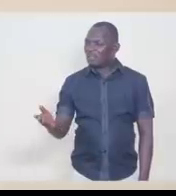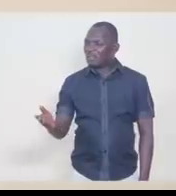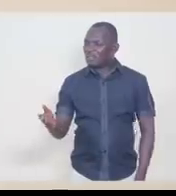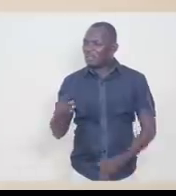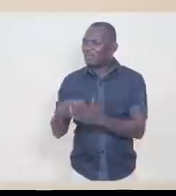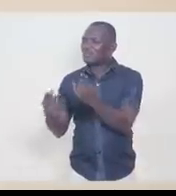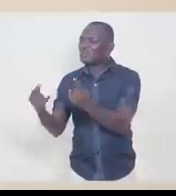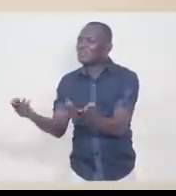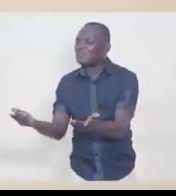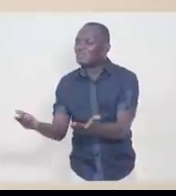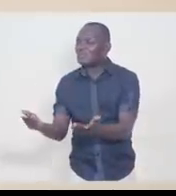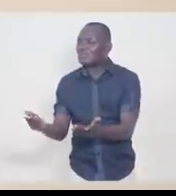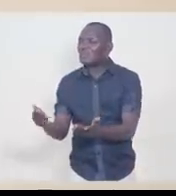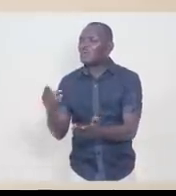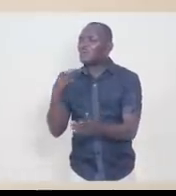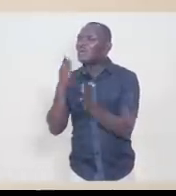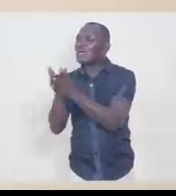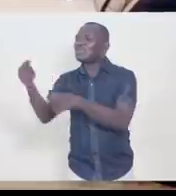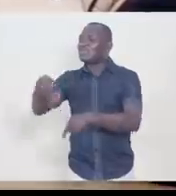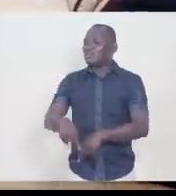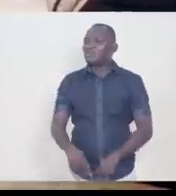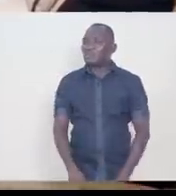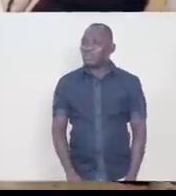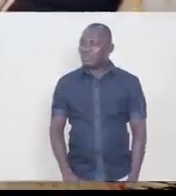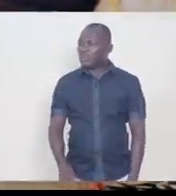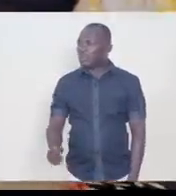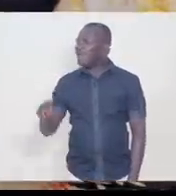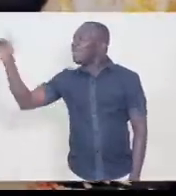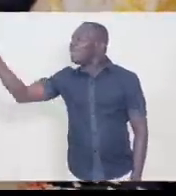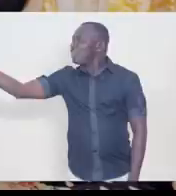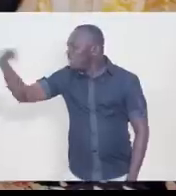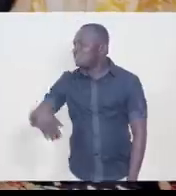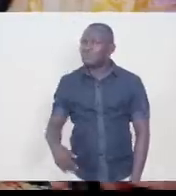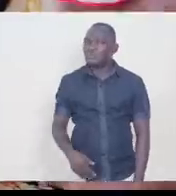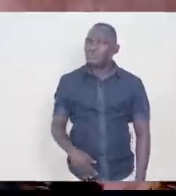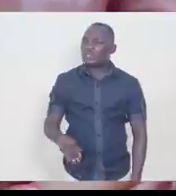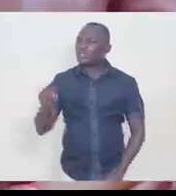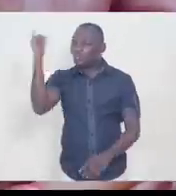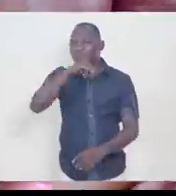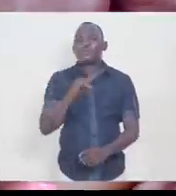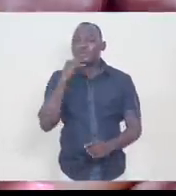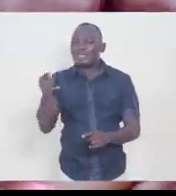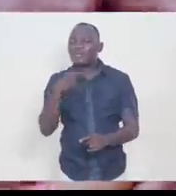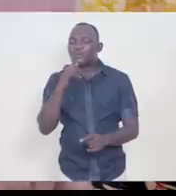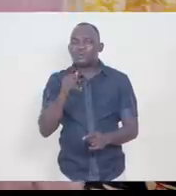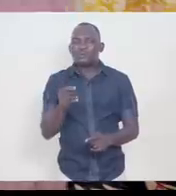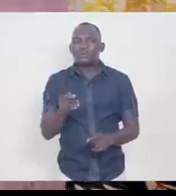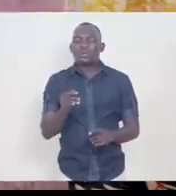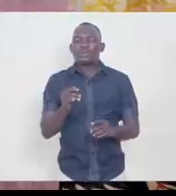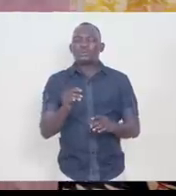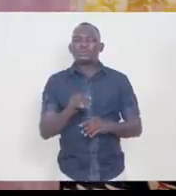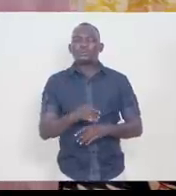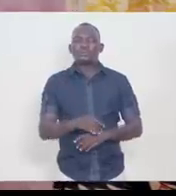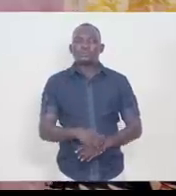What are you doing here? And who let you in? Hey, patience. Foolish girl, have I not told you not to...